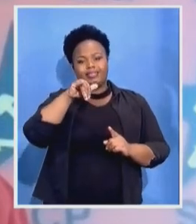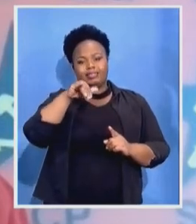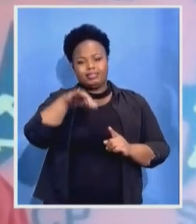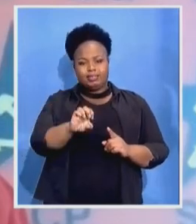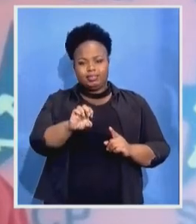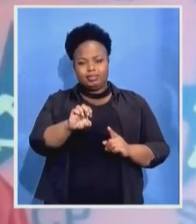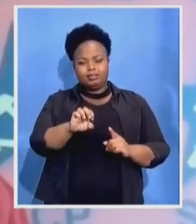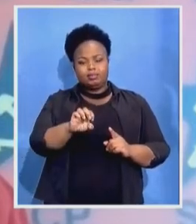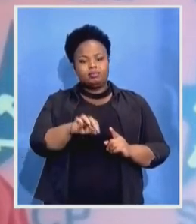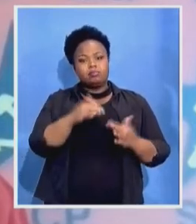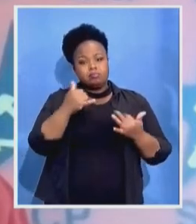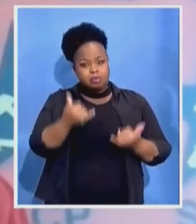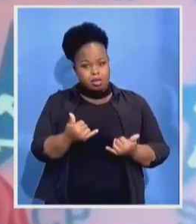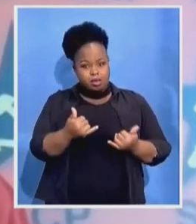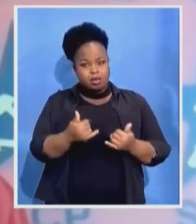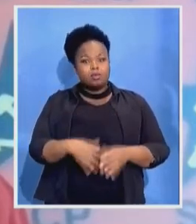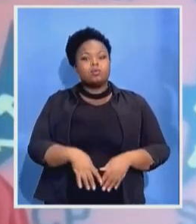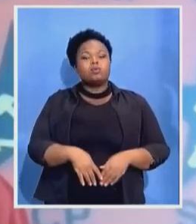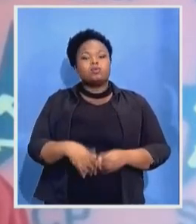launch program,